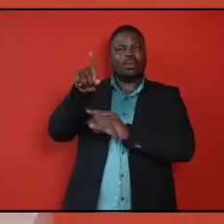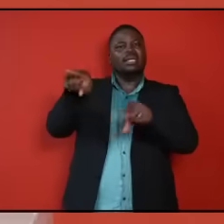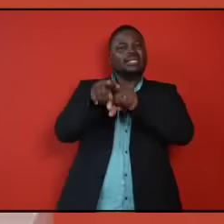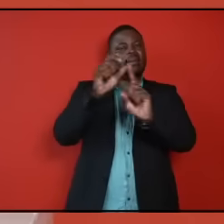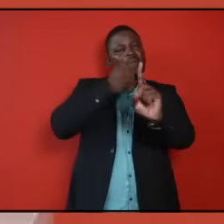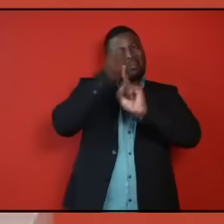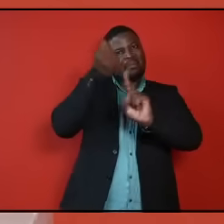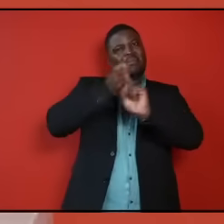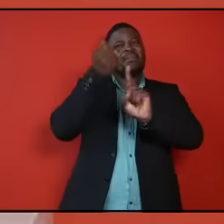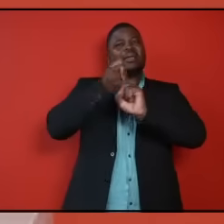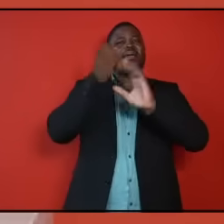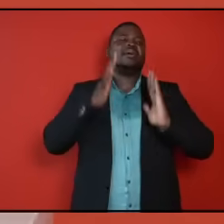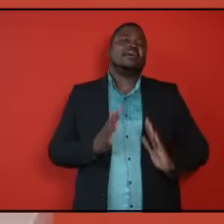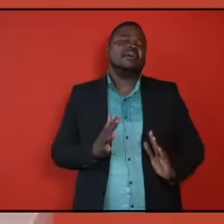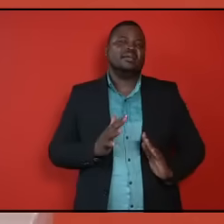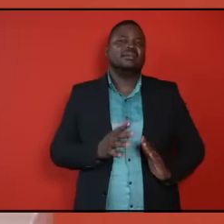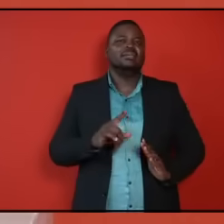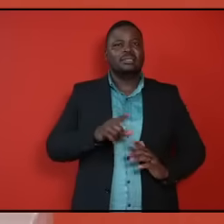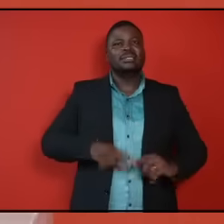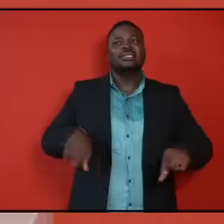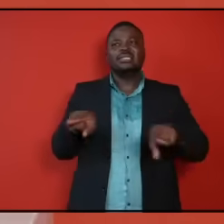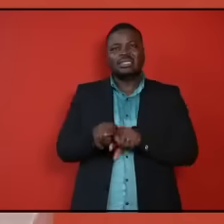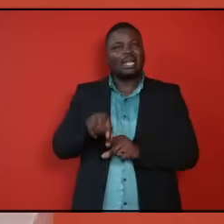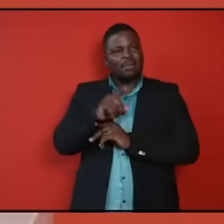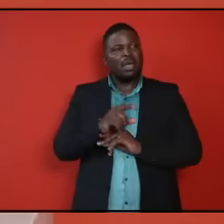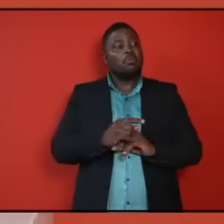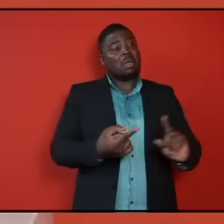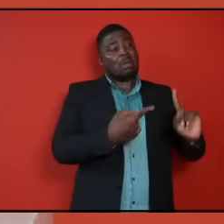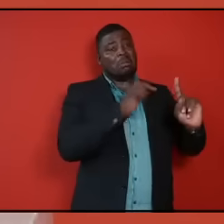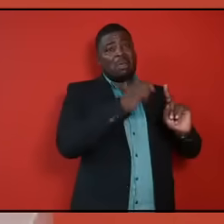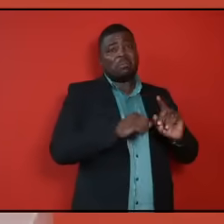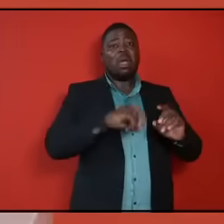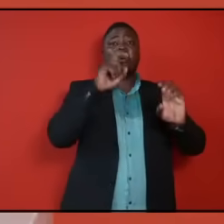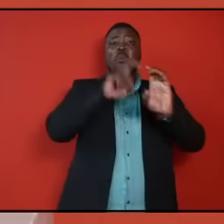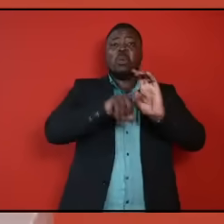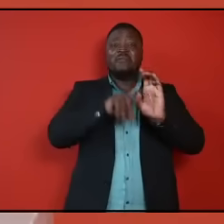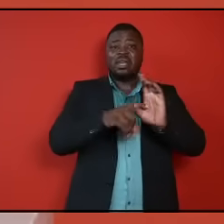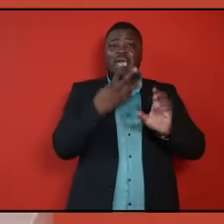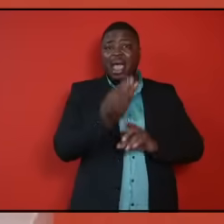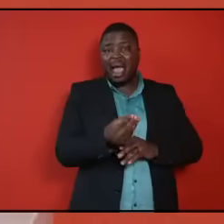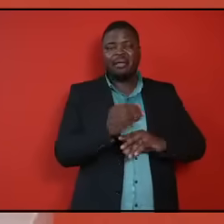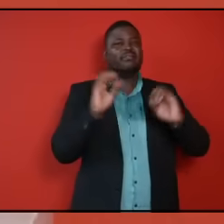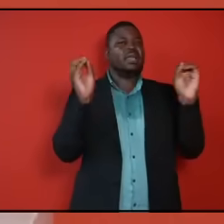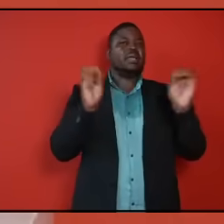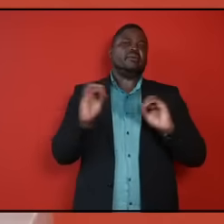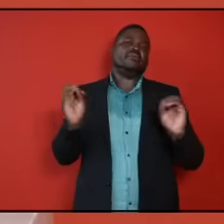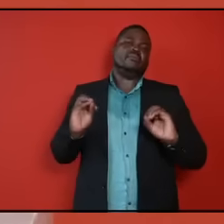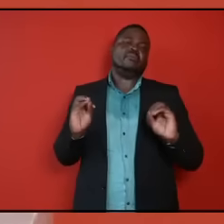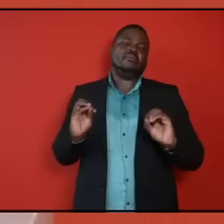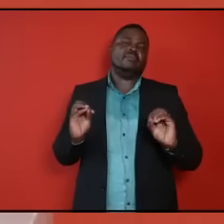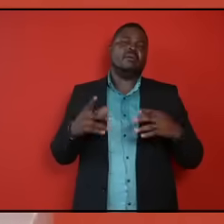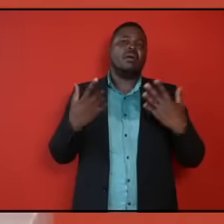conveyancing. But Walter Sisulu didn't have those qualifications. But he was already running a successful